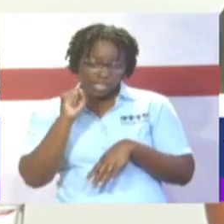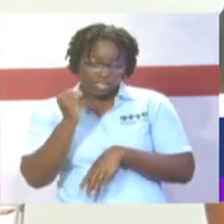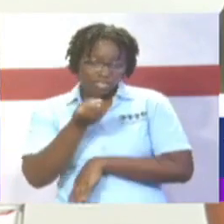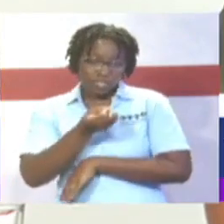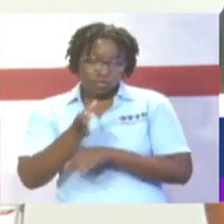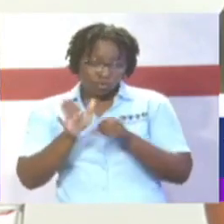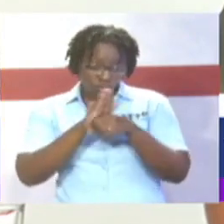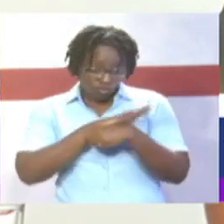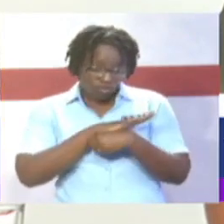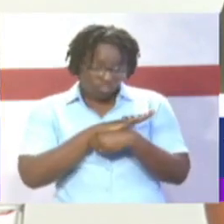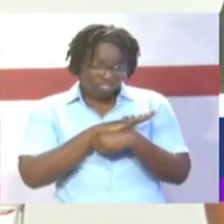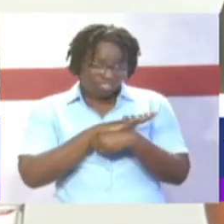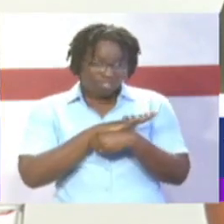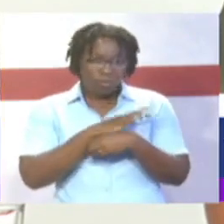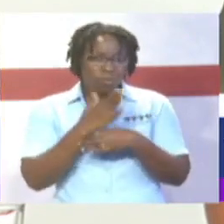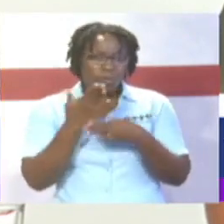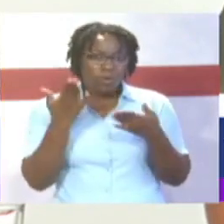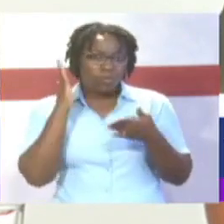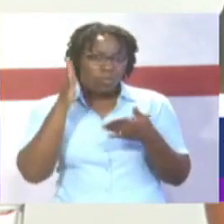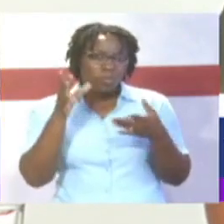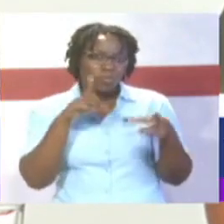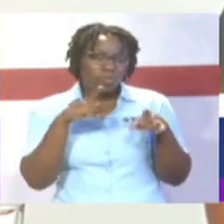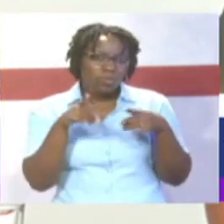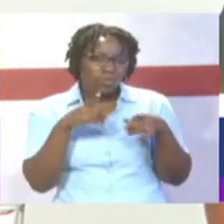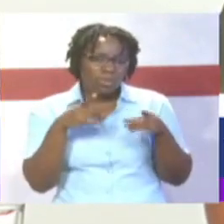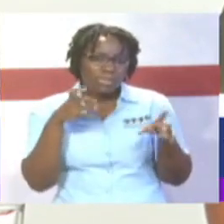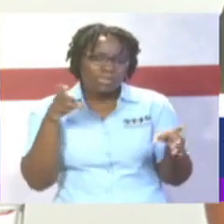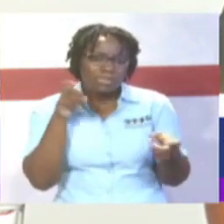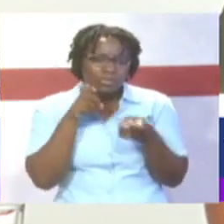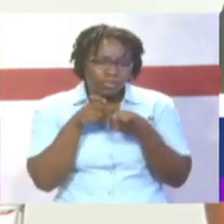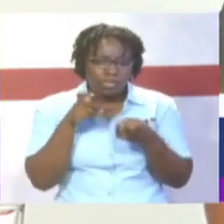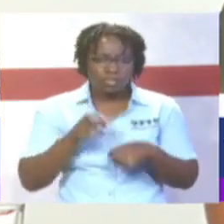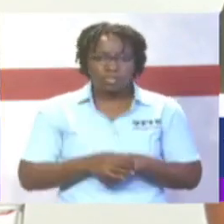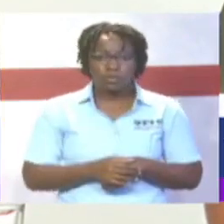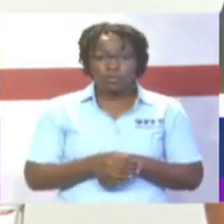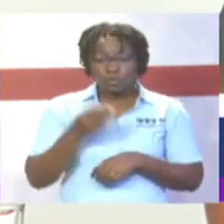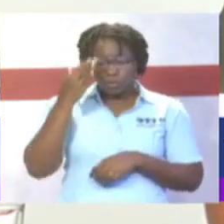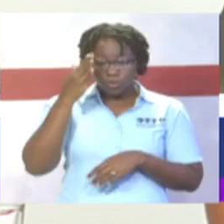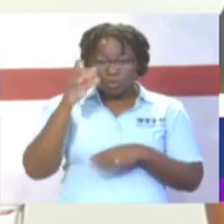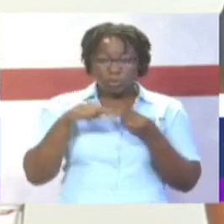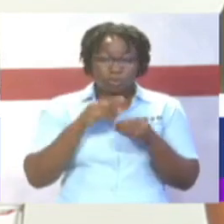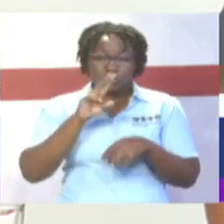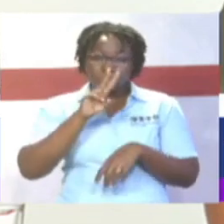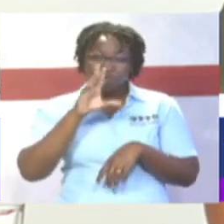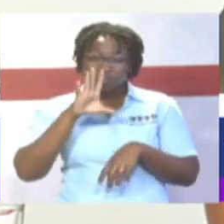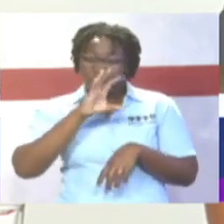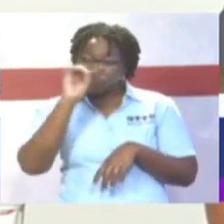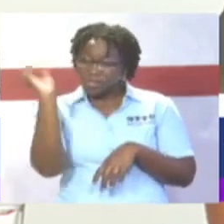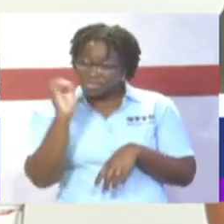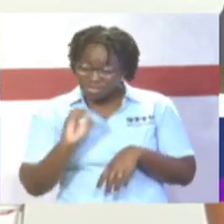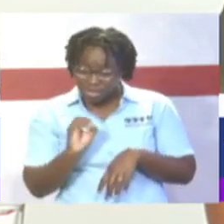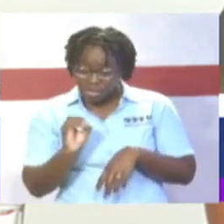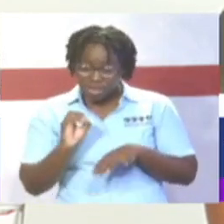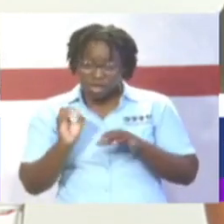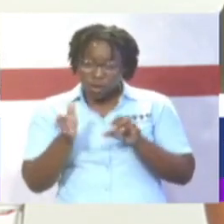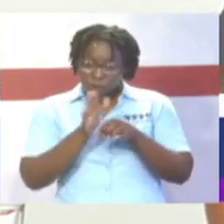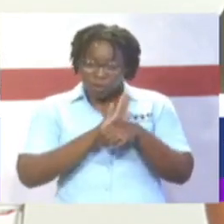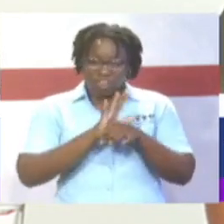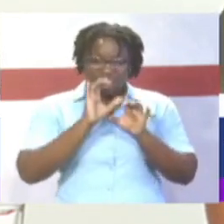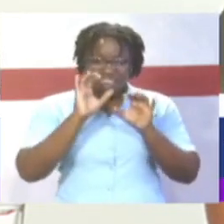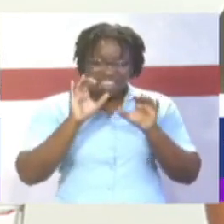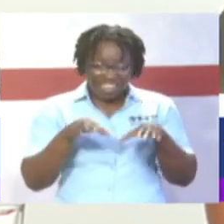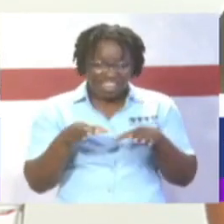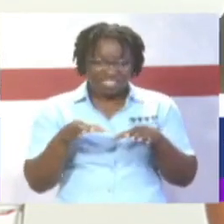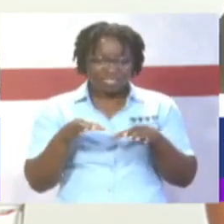get infected by it. We know that this virus has up to a 25% chance of causing death or complications in